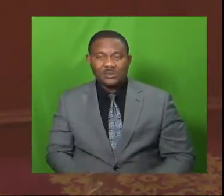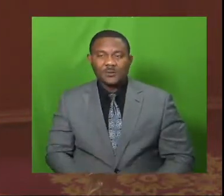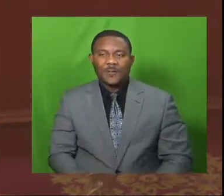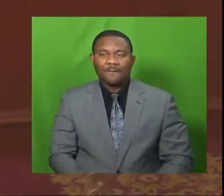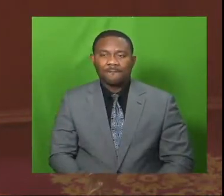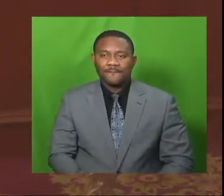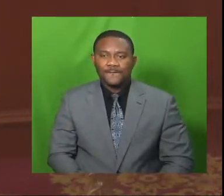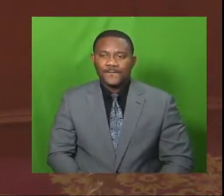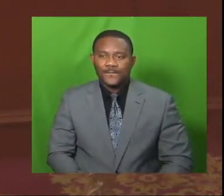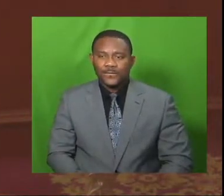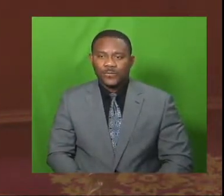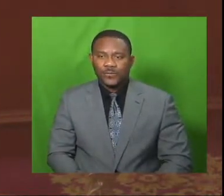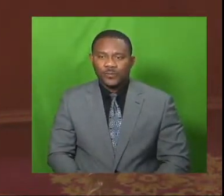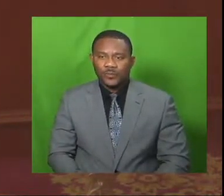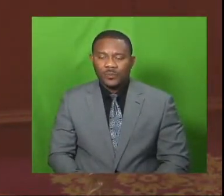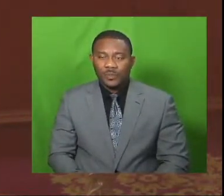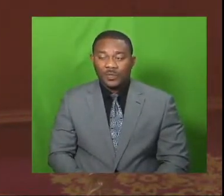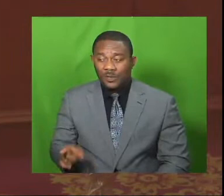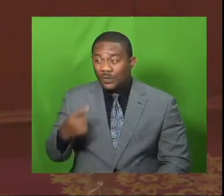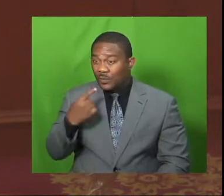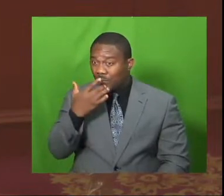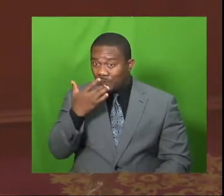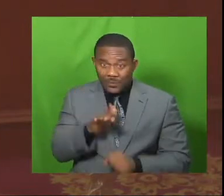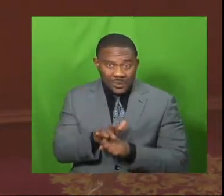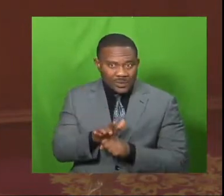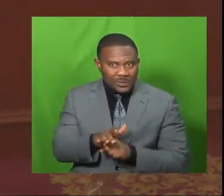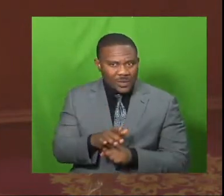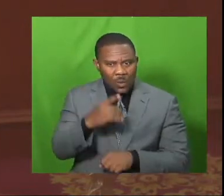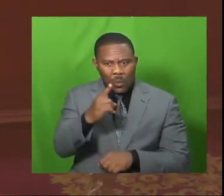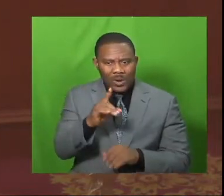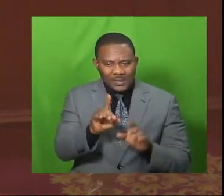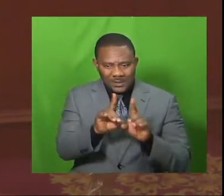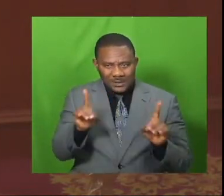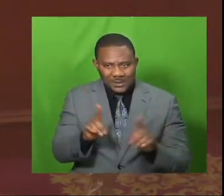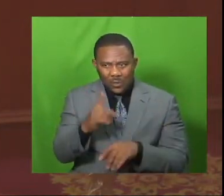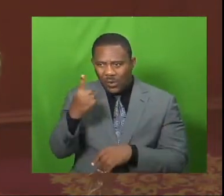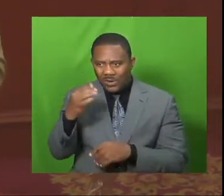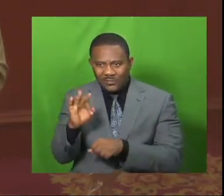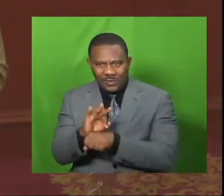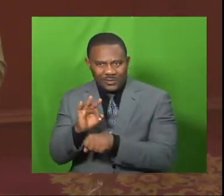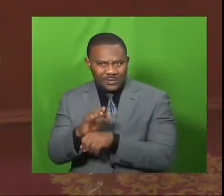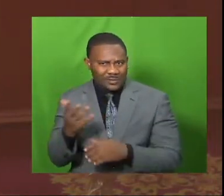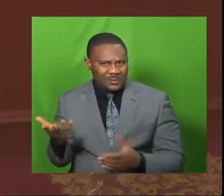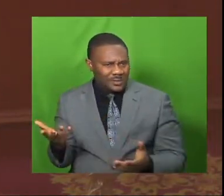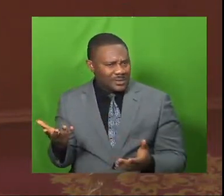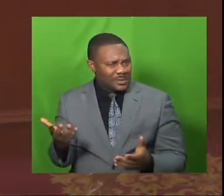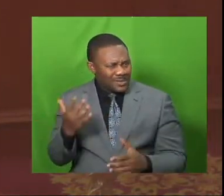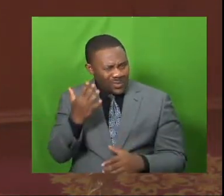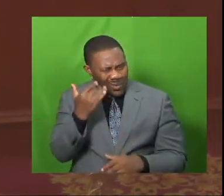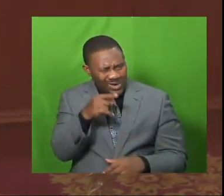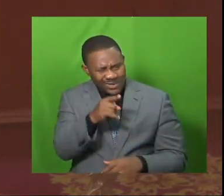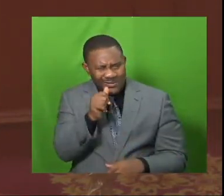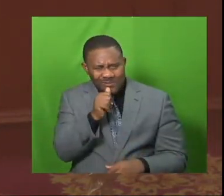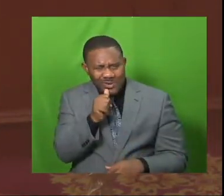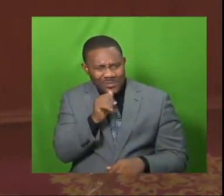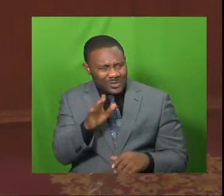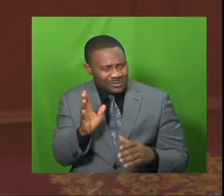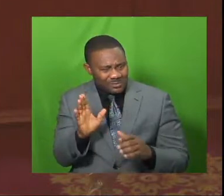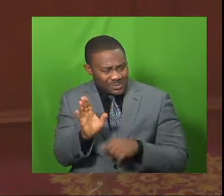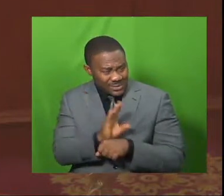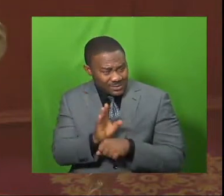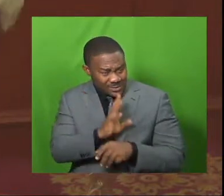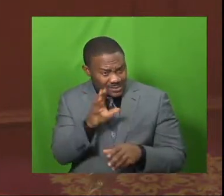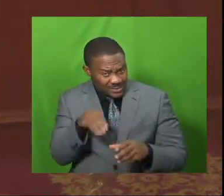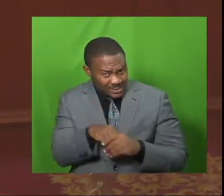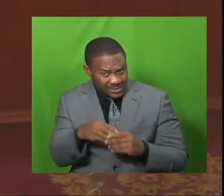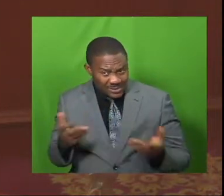to campaign and promise the people of Ghana that you will deliver one district, one factory. How is that the responsibility of the private sector? Was the private sector with